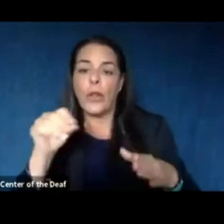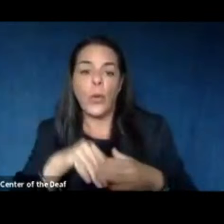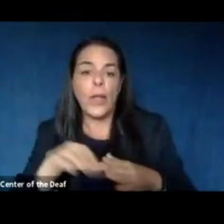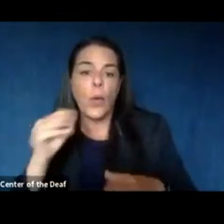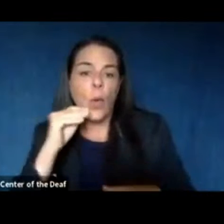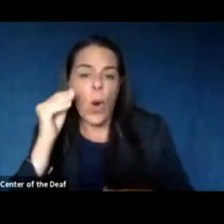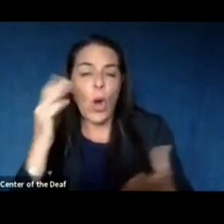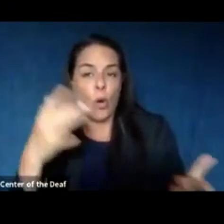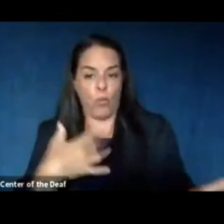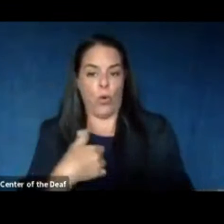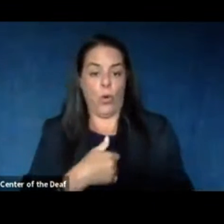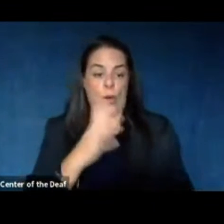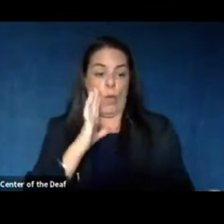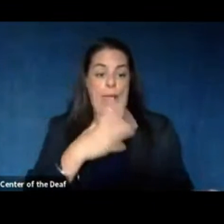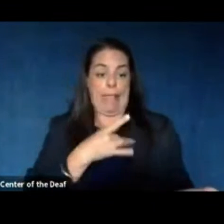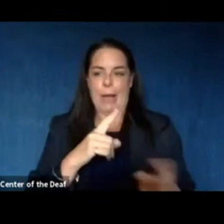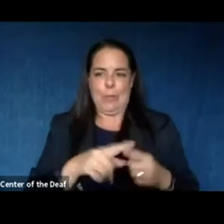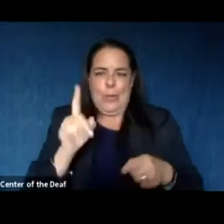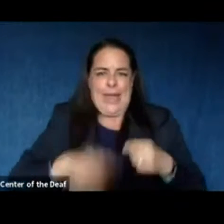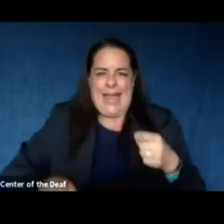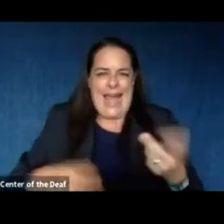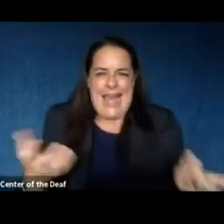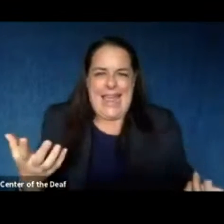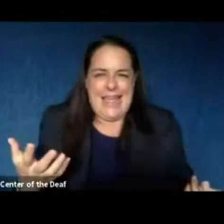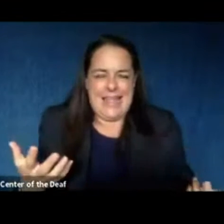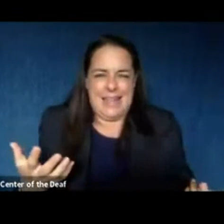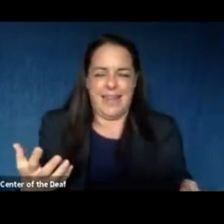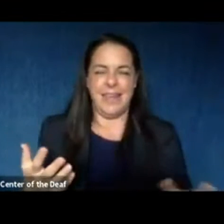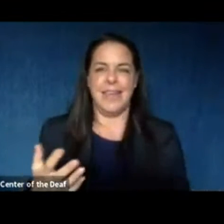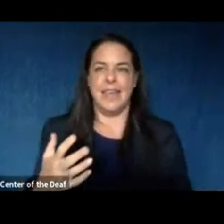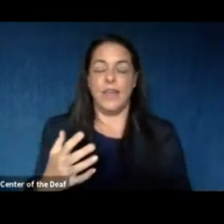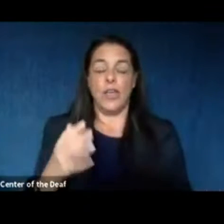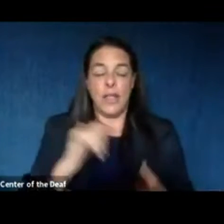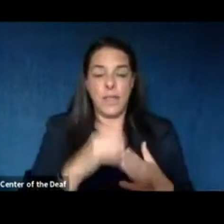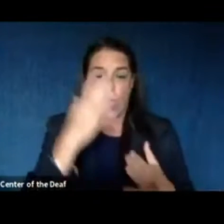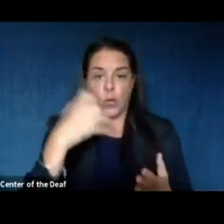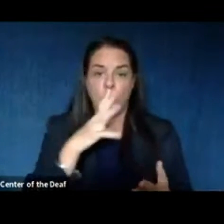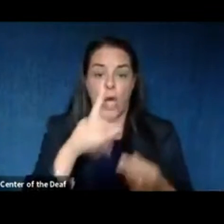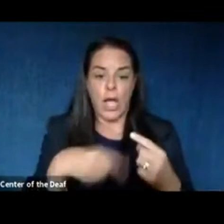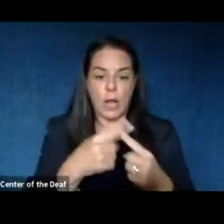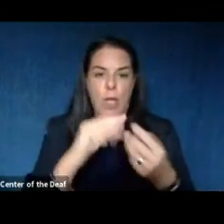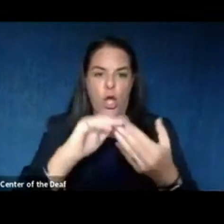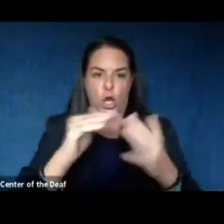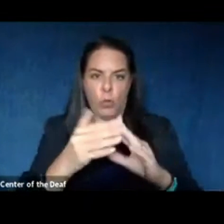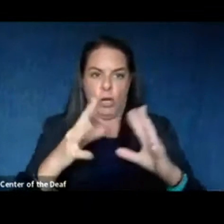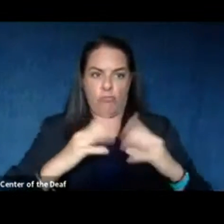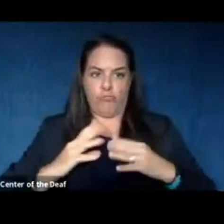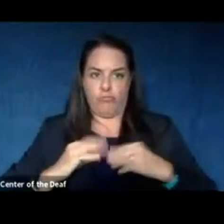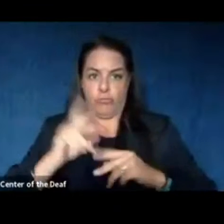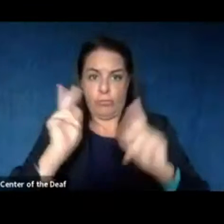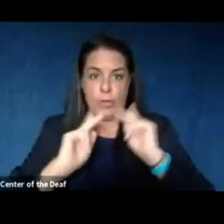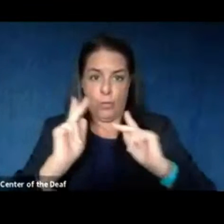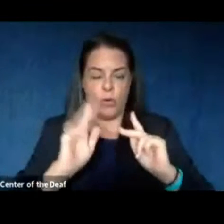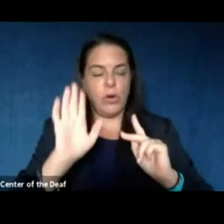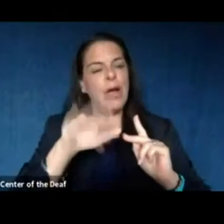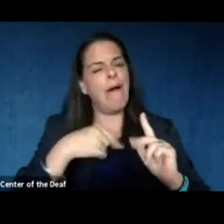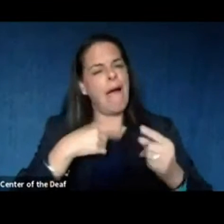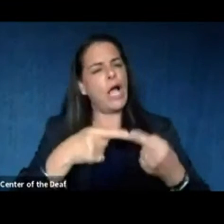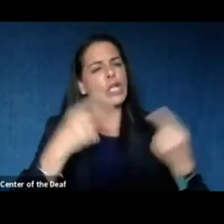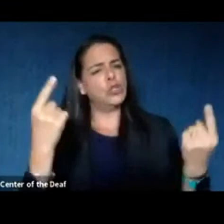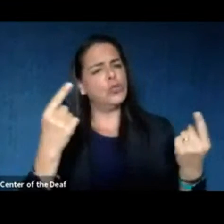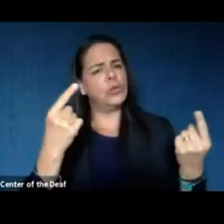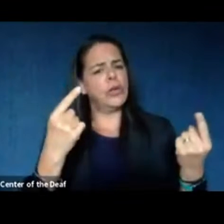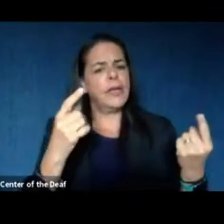can't regulate our way out of that. And so that's why we really want to talk about community buy-in of individuals. And I would disagree. I think if